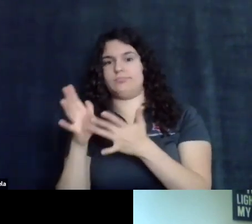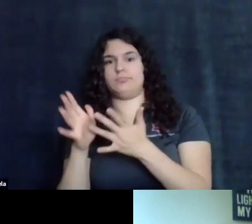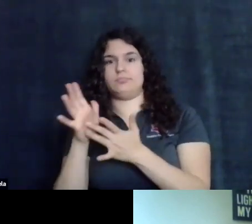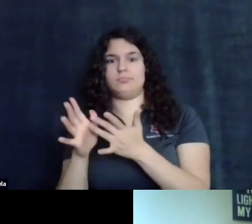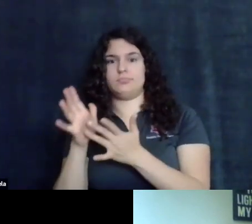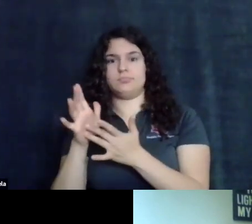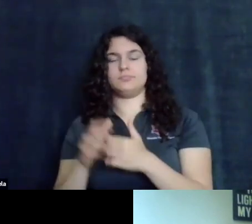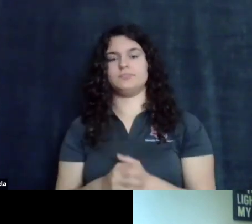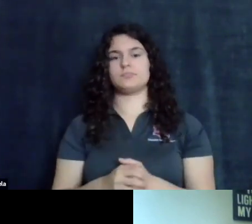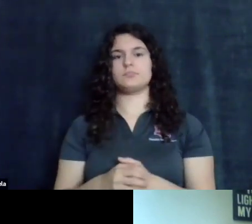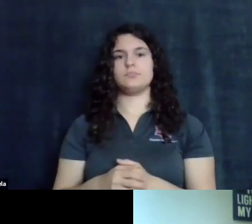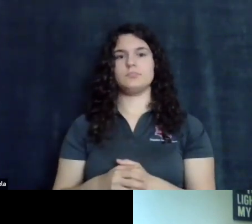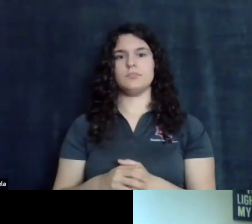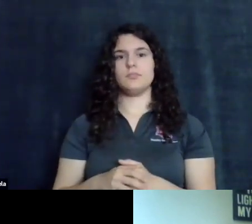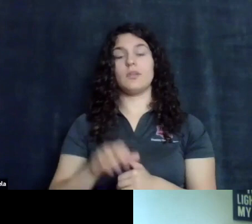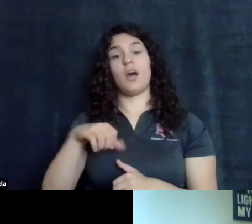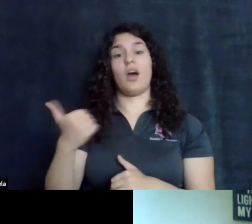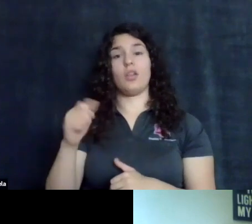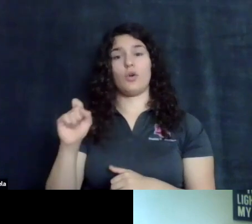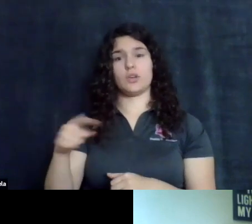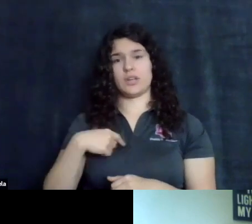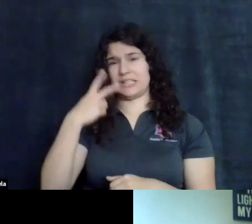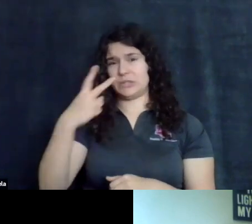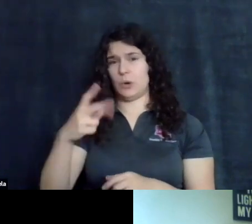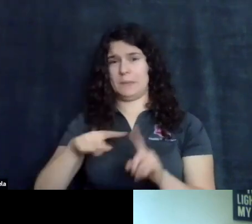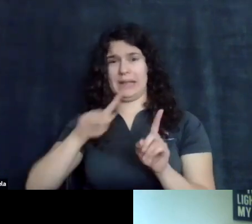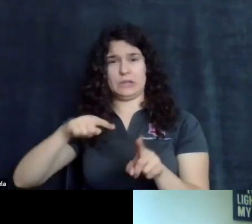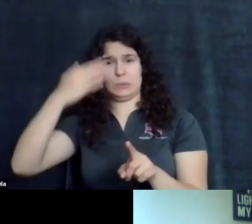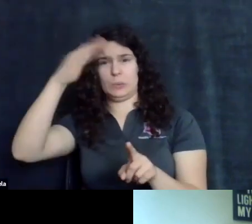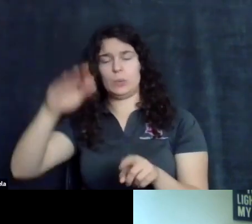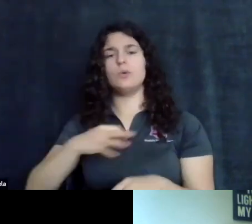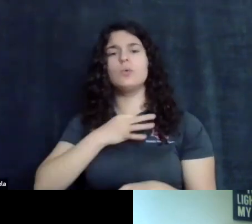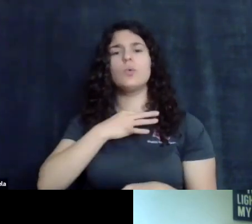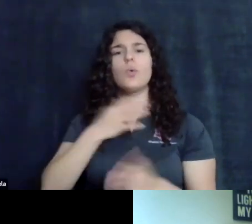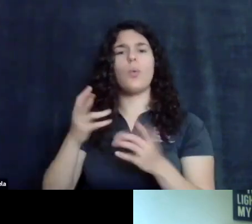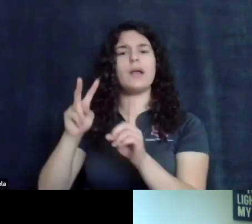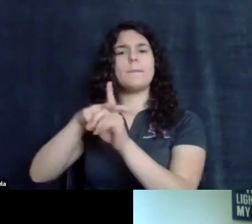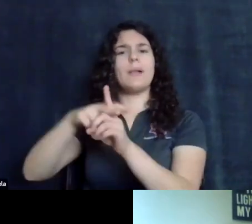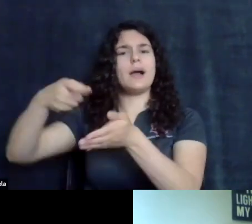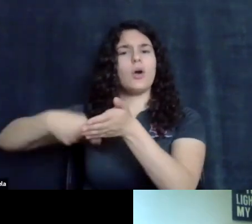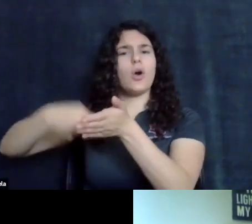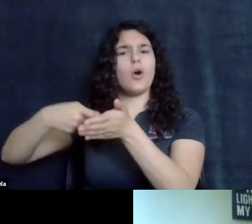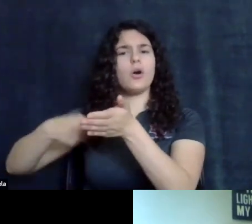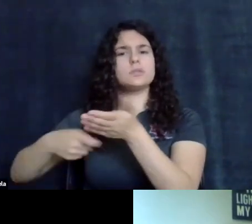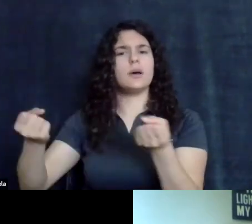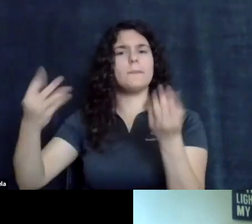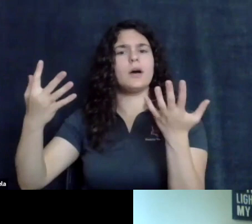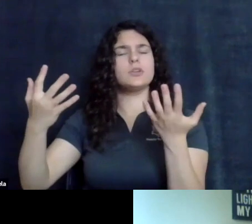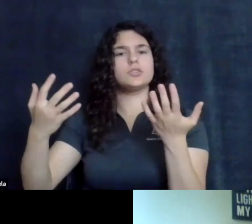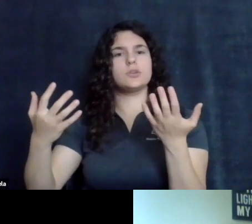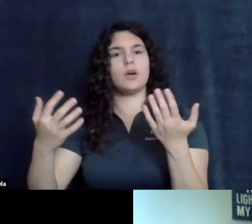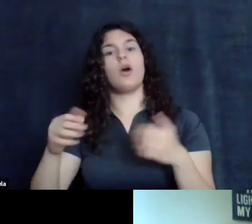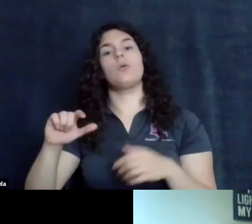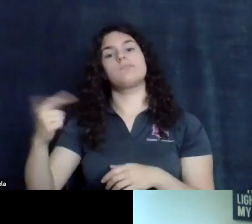And Shelby, there's a question, I probably don't know the answer. Do the applications cost anything? We have